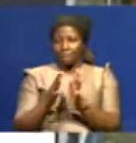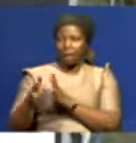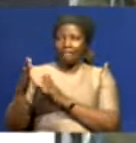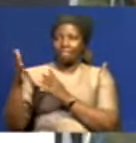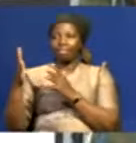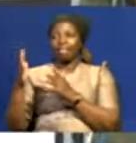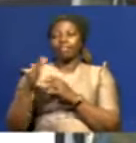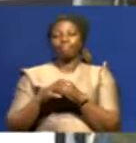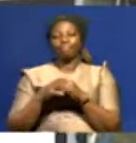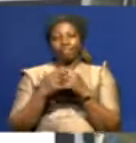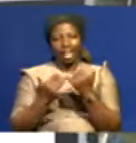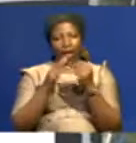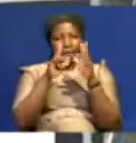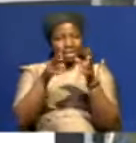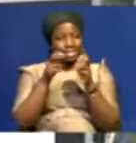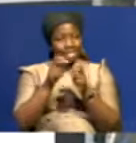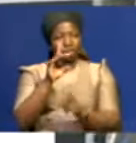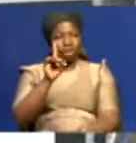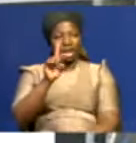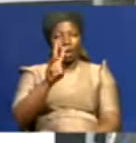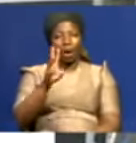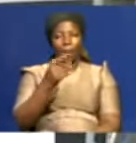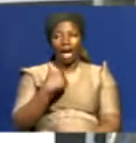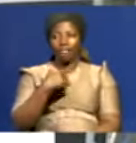let's listen in to what Daniel Wahome has from the